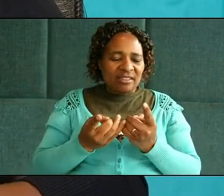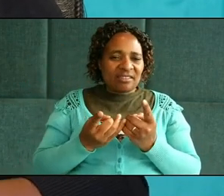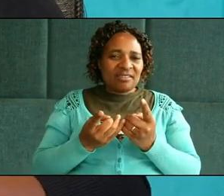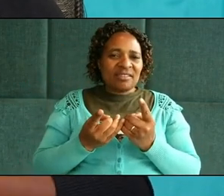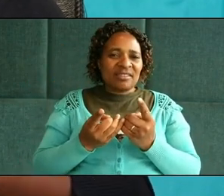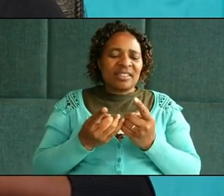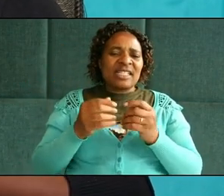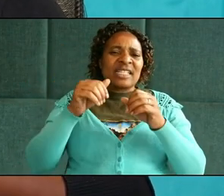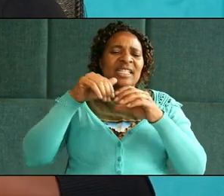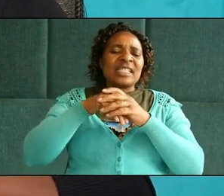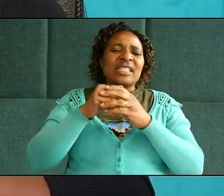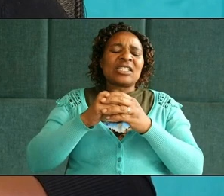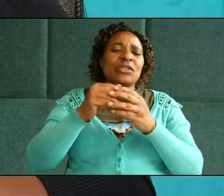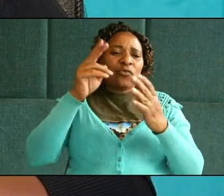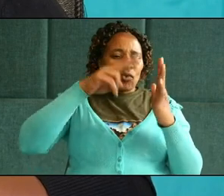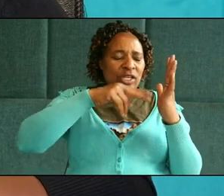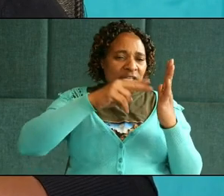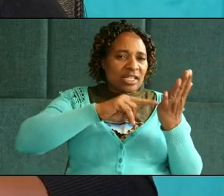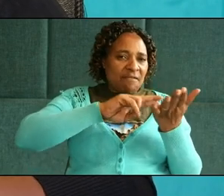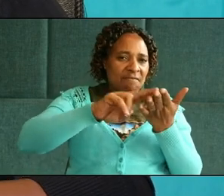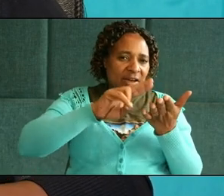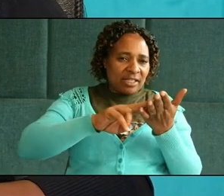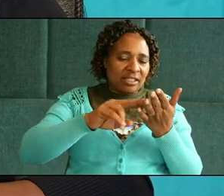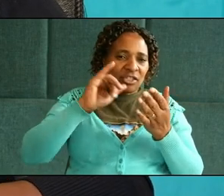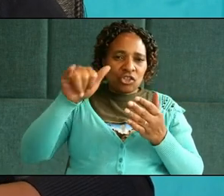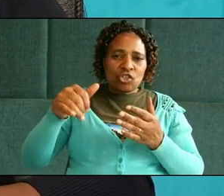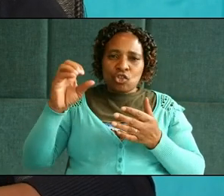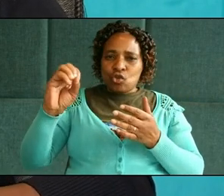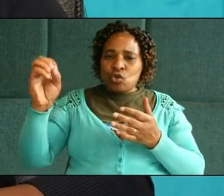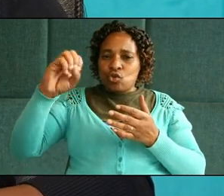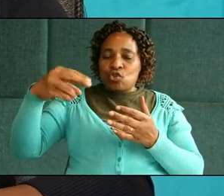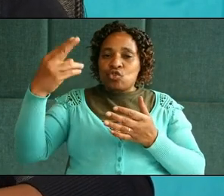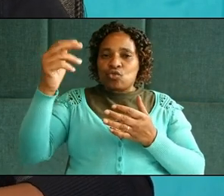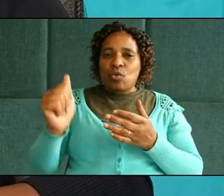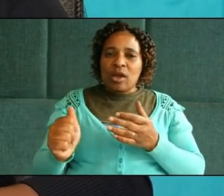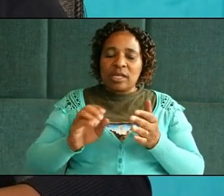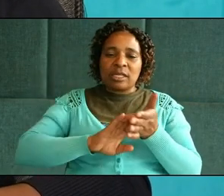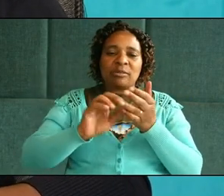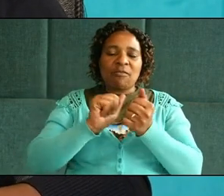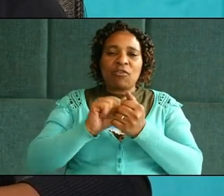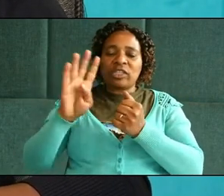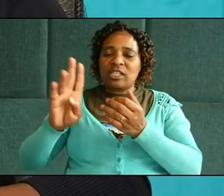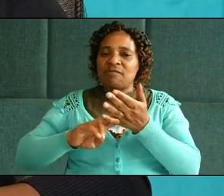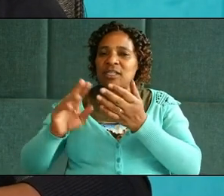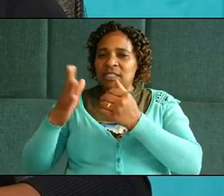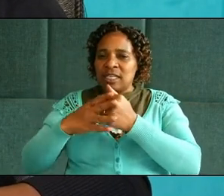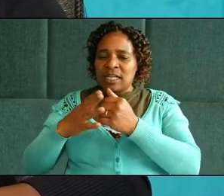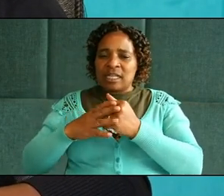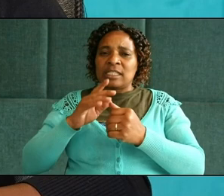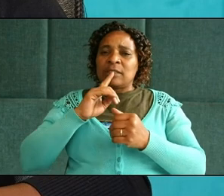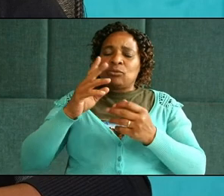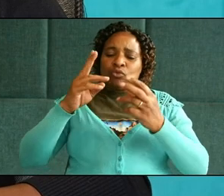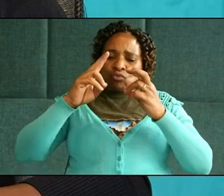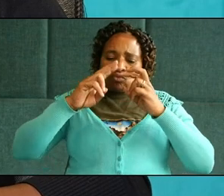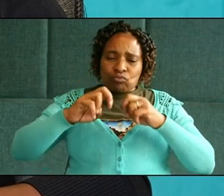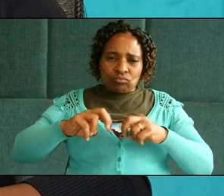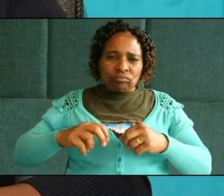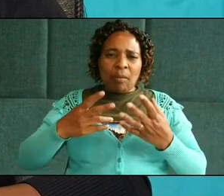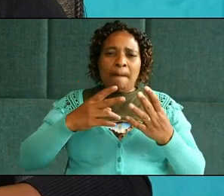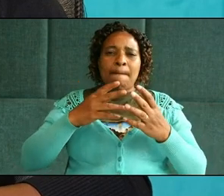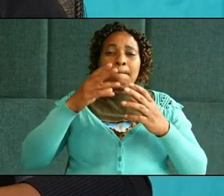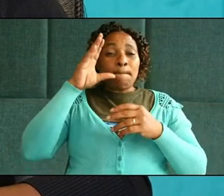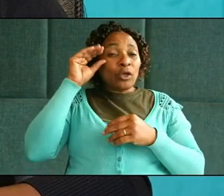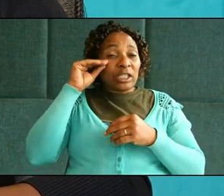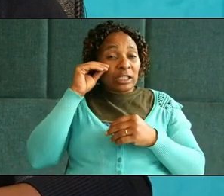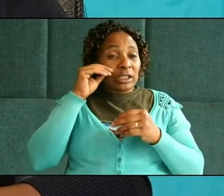read the key text is Joshua 14:9. It says, so on that day Moses swore to me, the land on